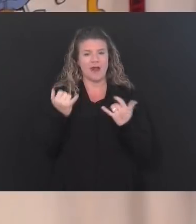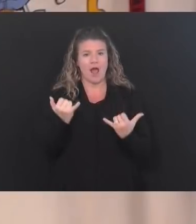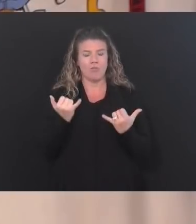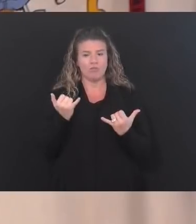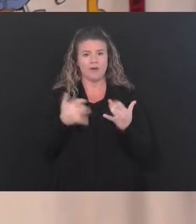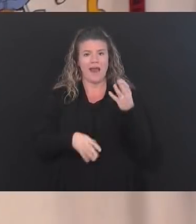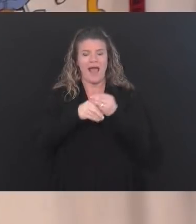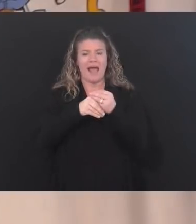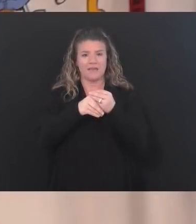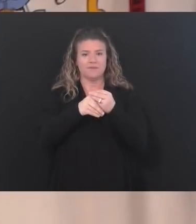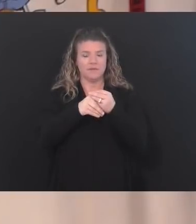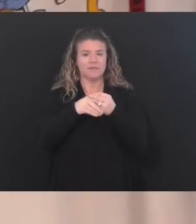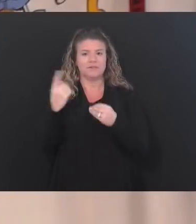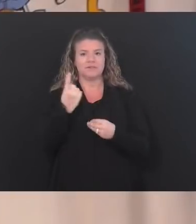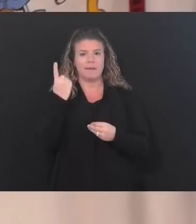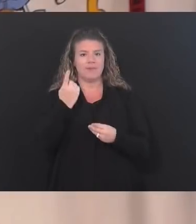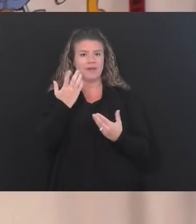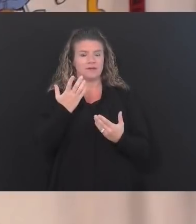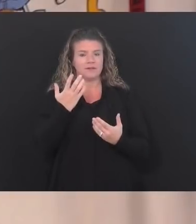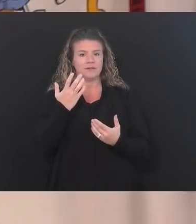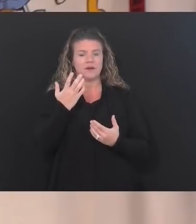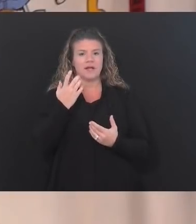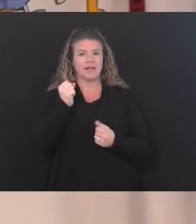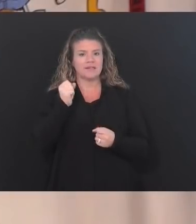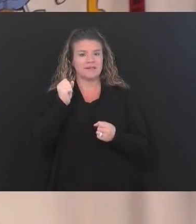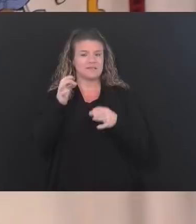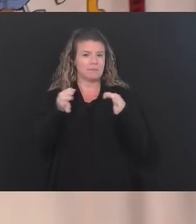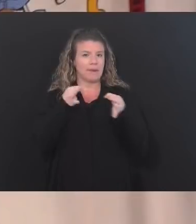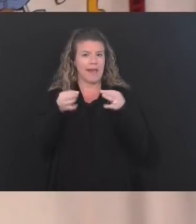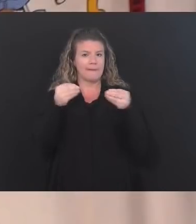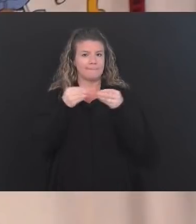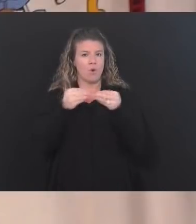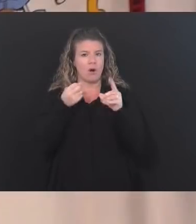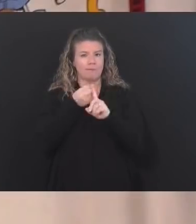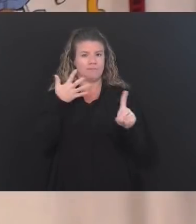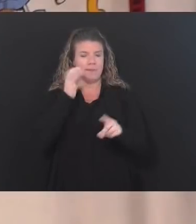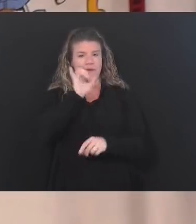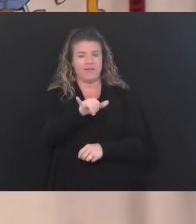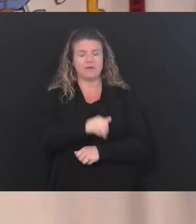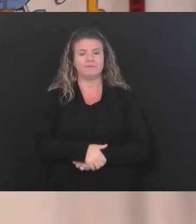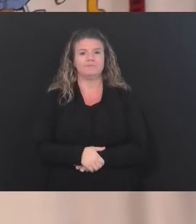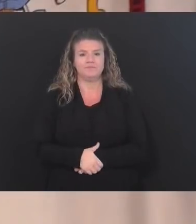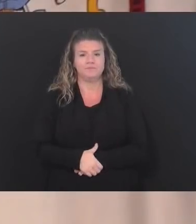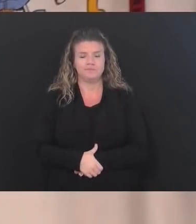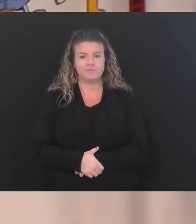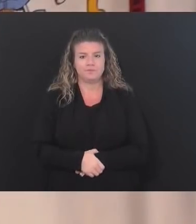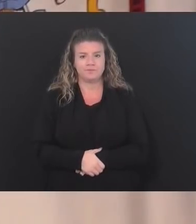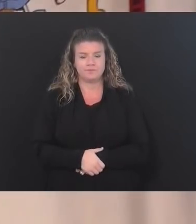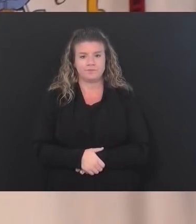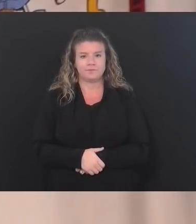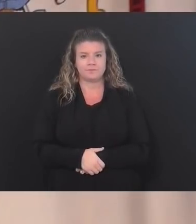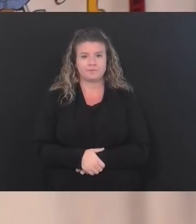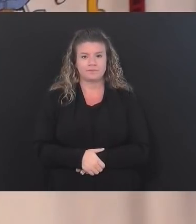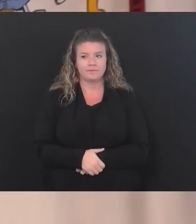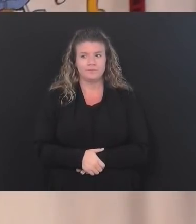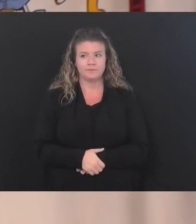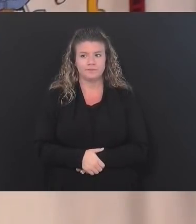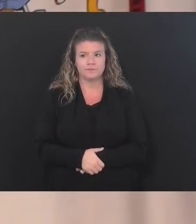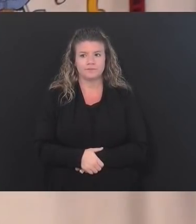and, maybe with that mic, you could, maybe Brian could add a little color to that.